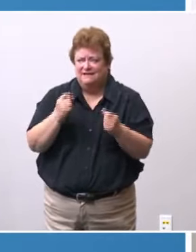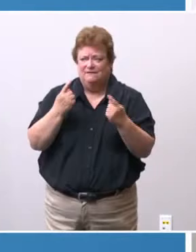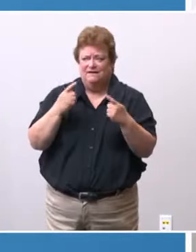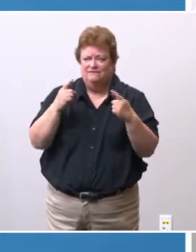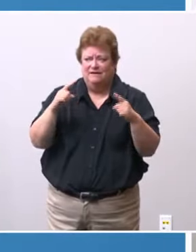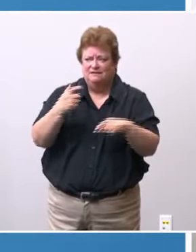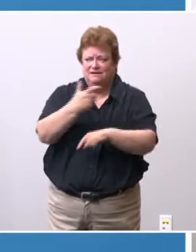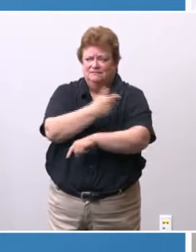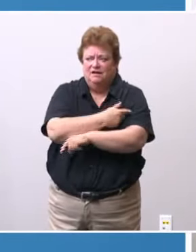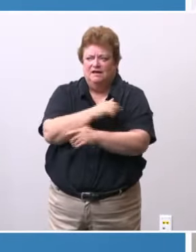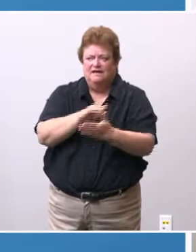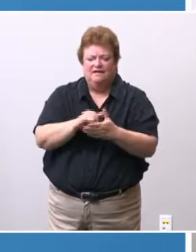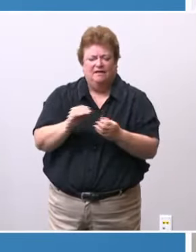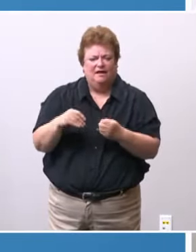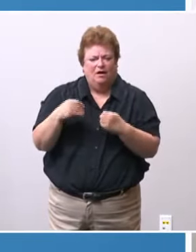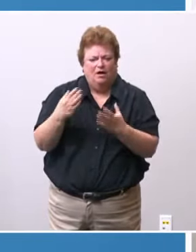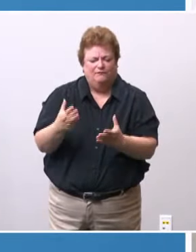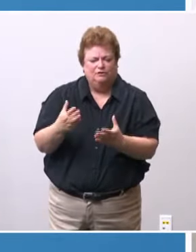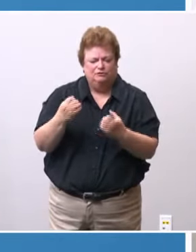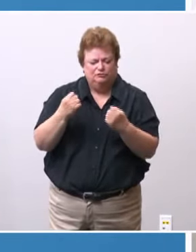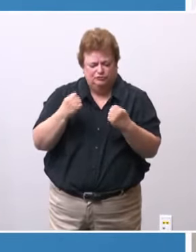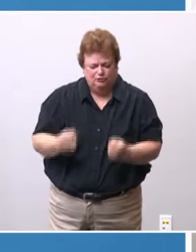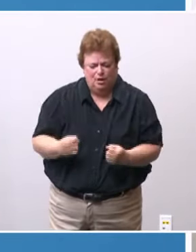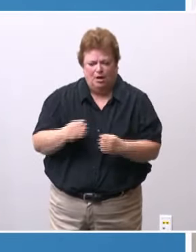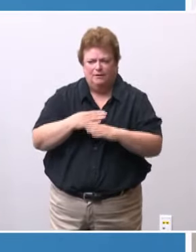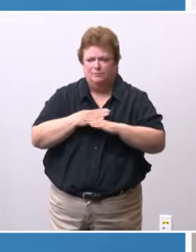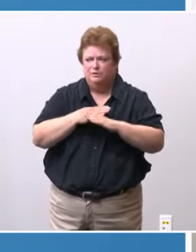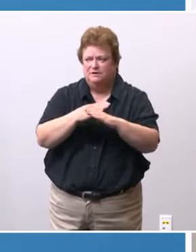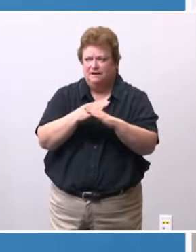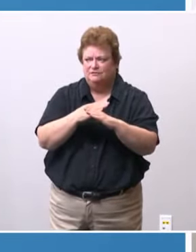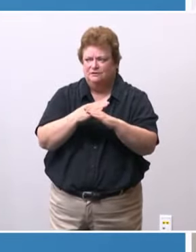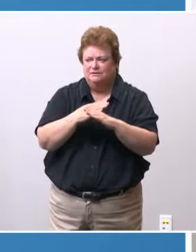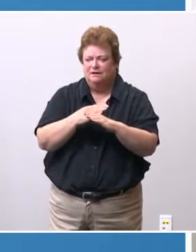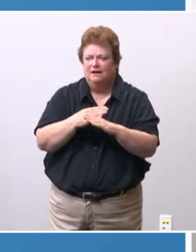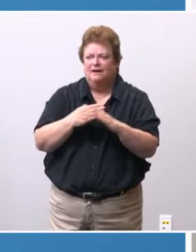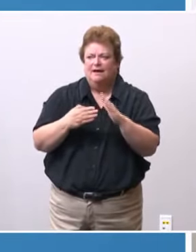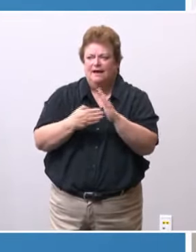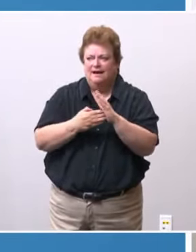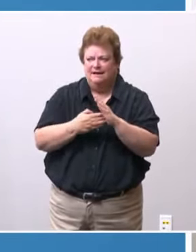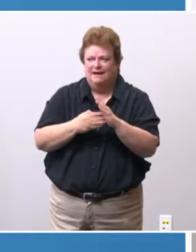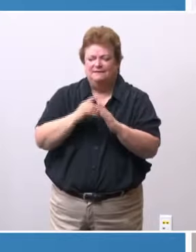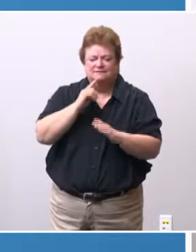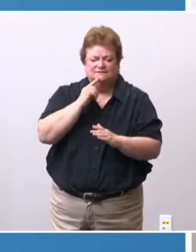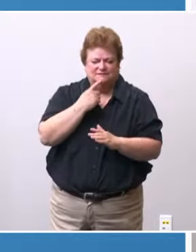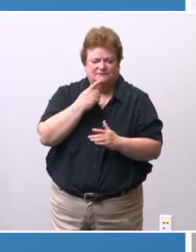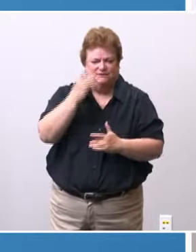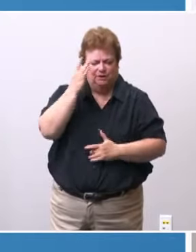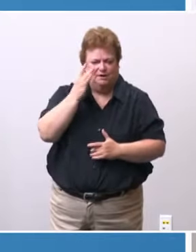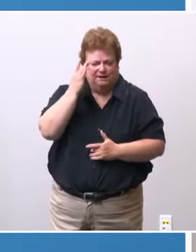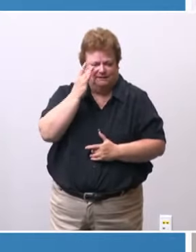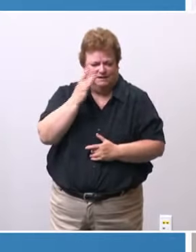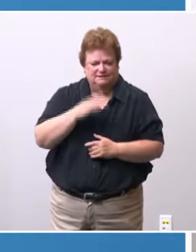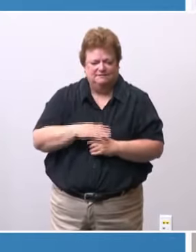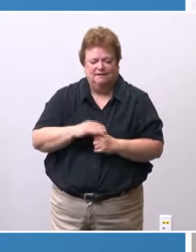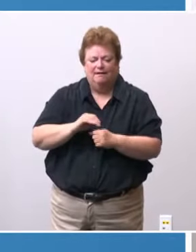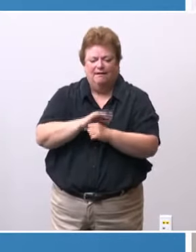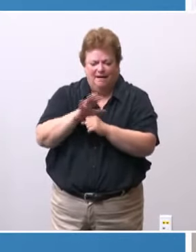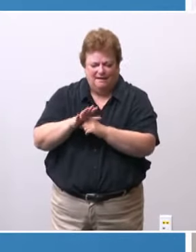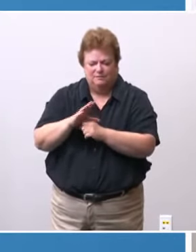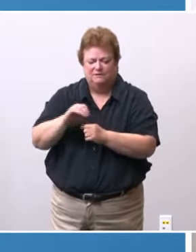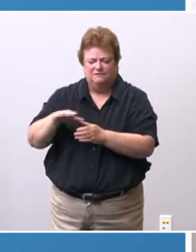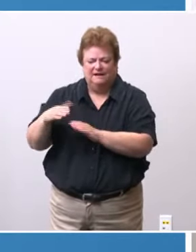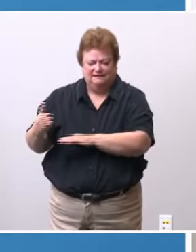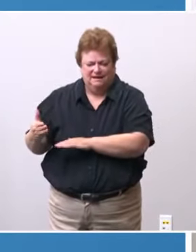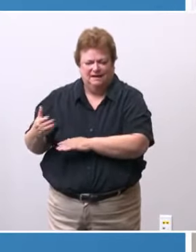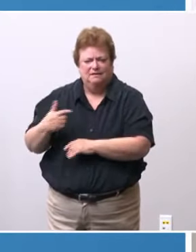vaccines that offer strong protection against severe illness, hospitalizations, and death,